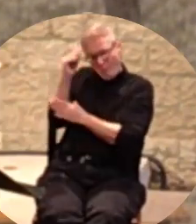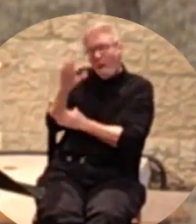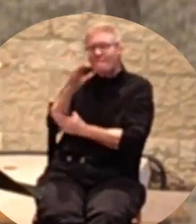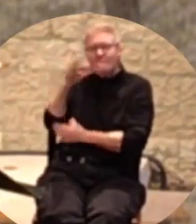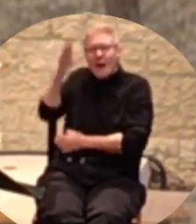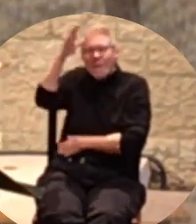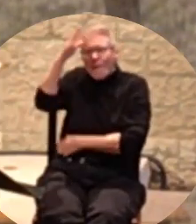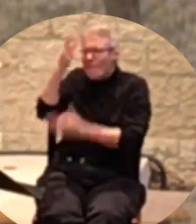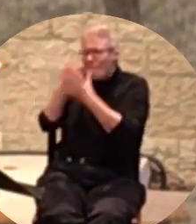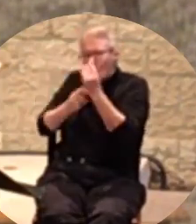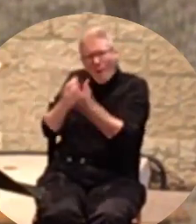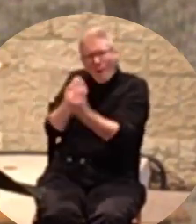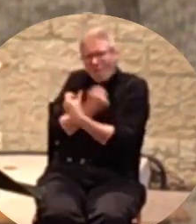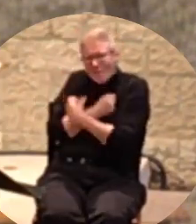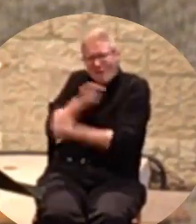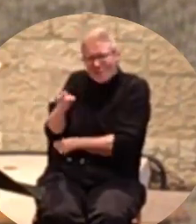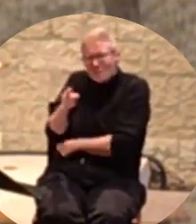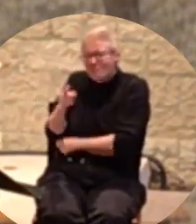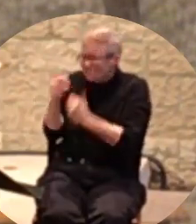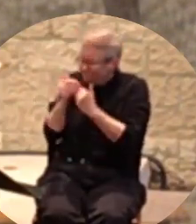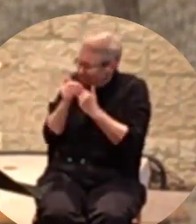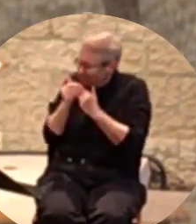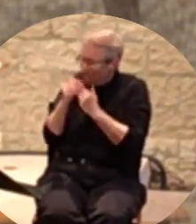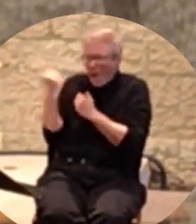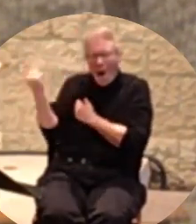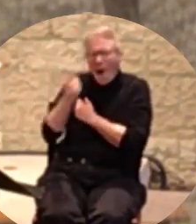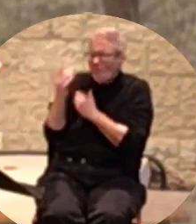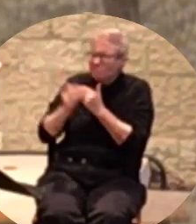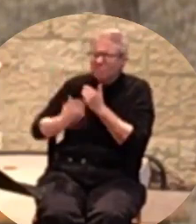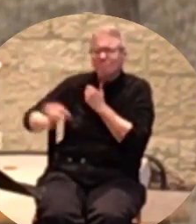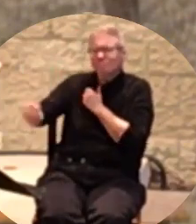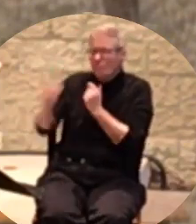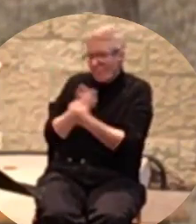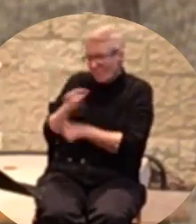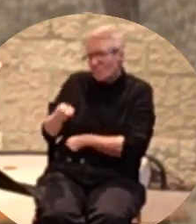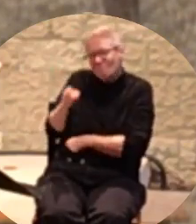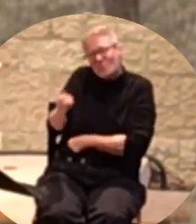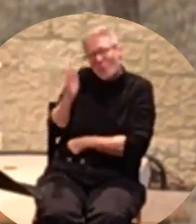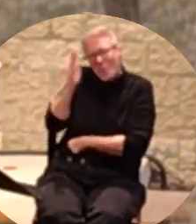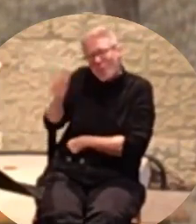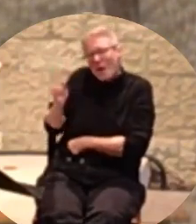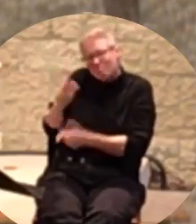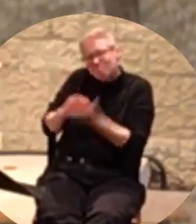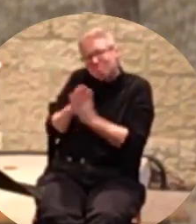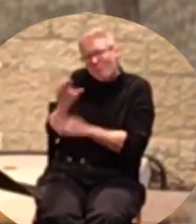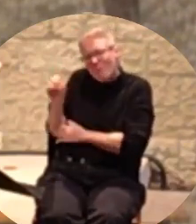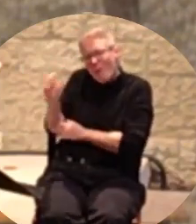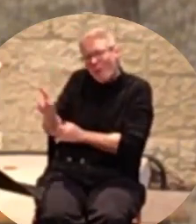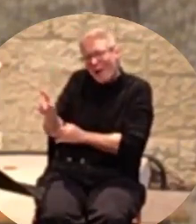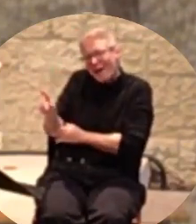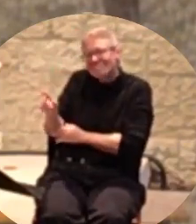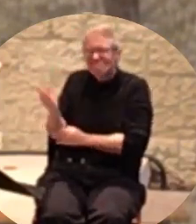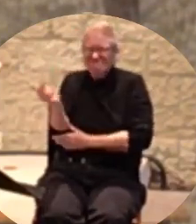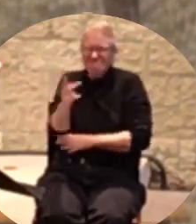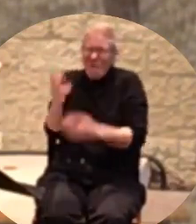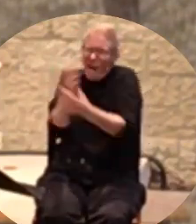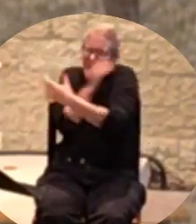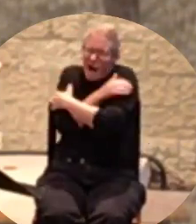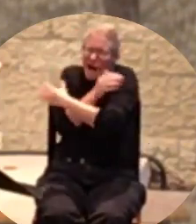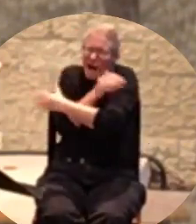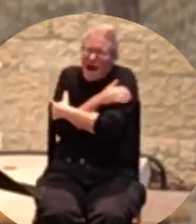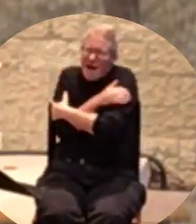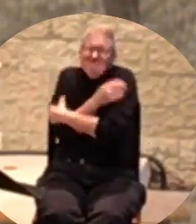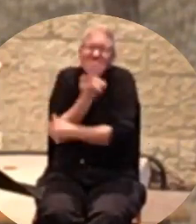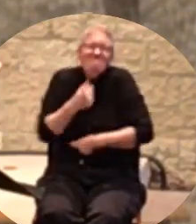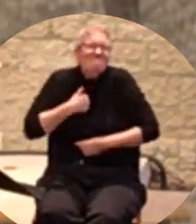will always love you. I know you'll be okay, Timmy. Timmy gave Abe a big hug and said, I am